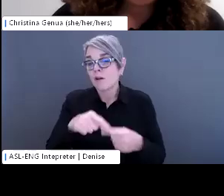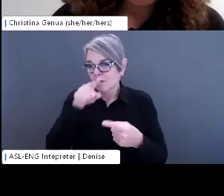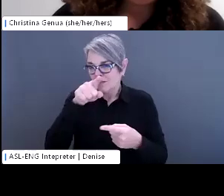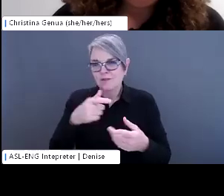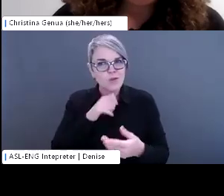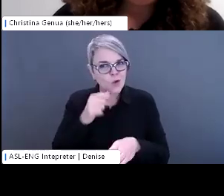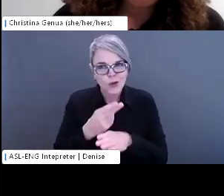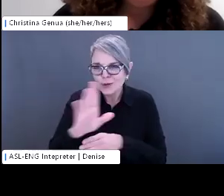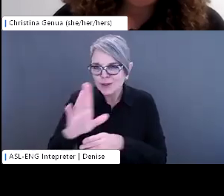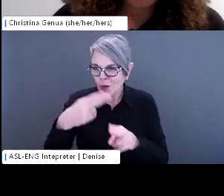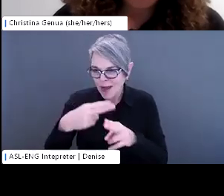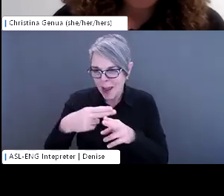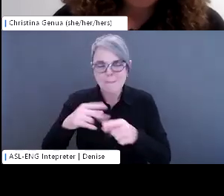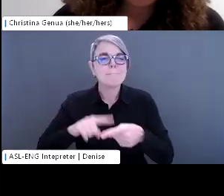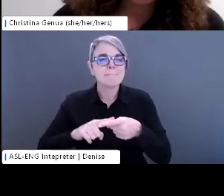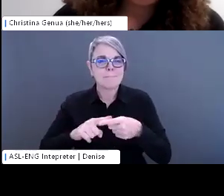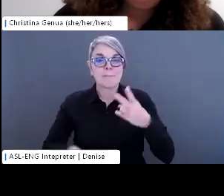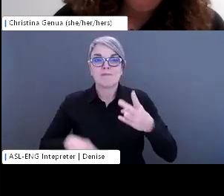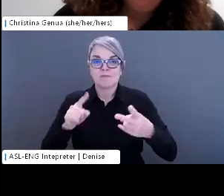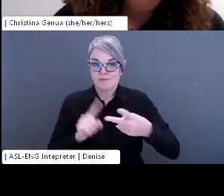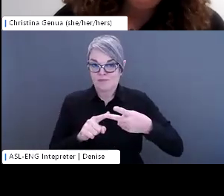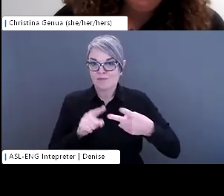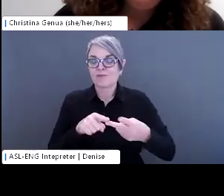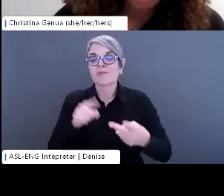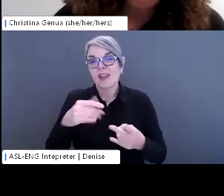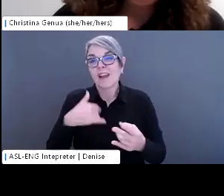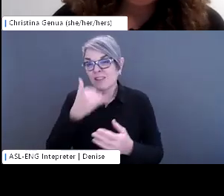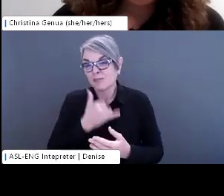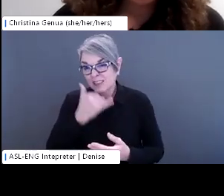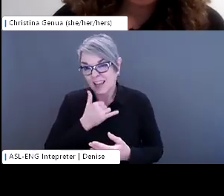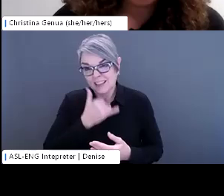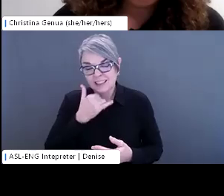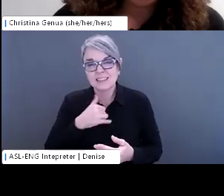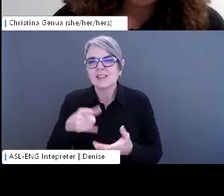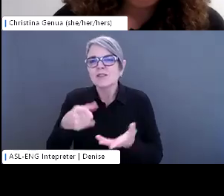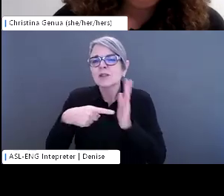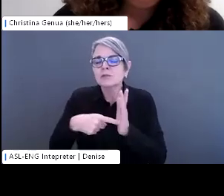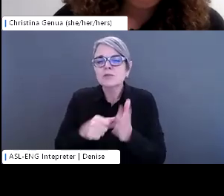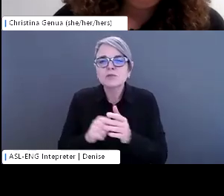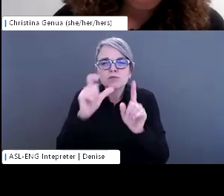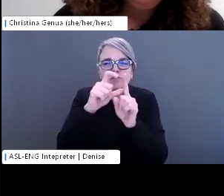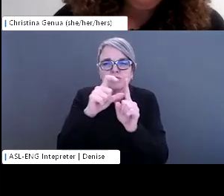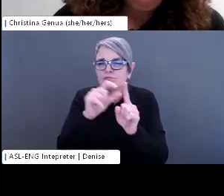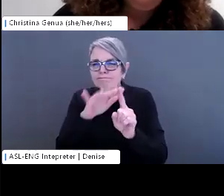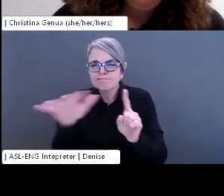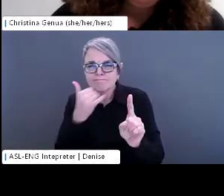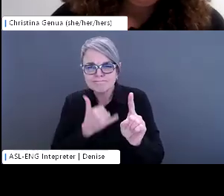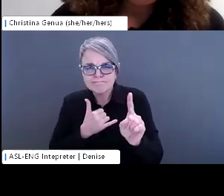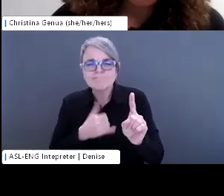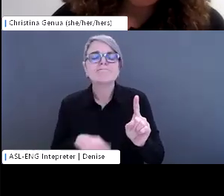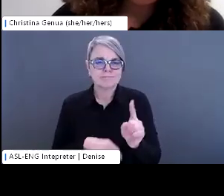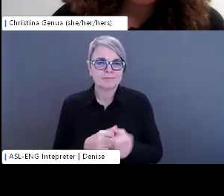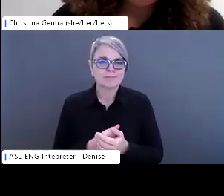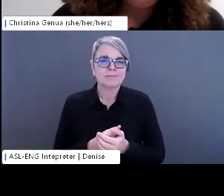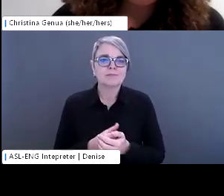Phishing emails often have mistakes in them, which the one above did, like words that are spelled incorrectly.